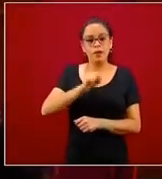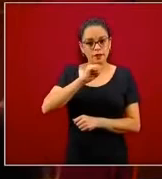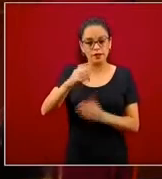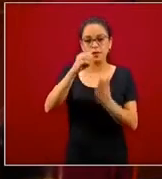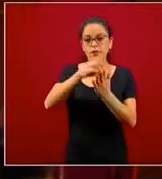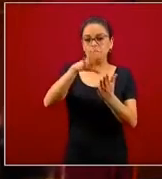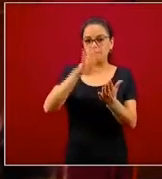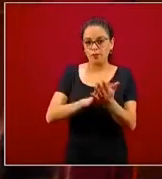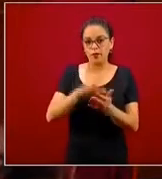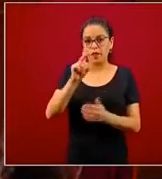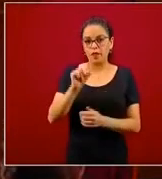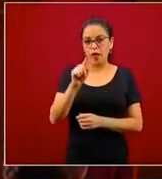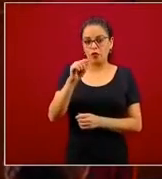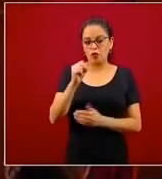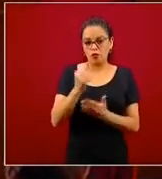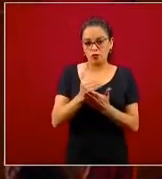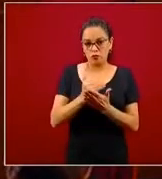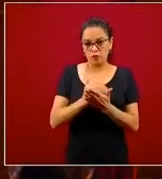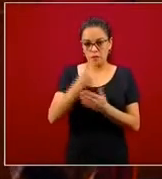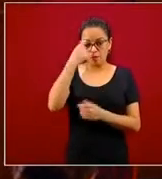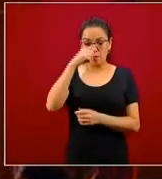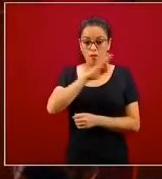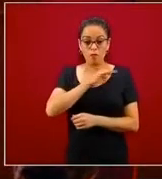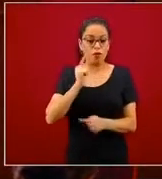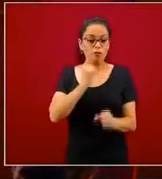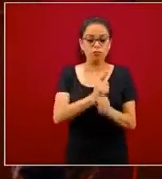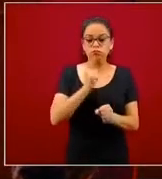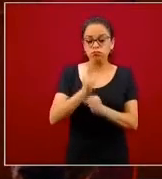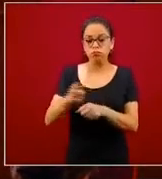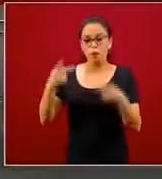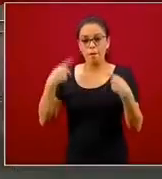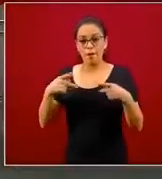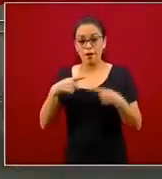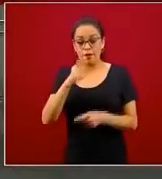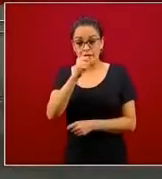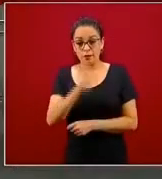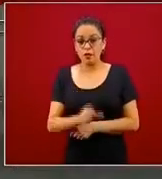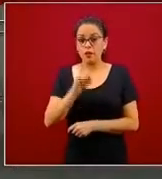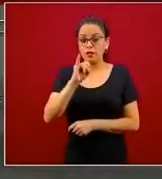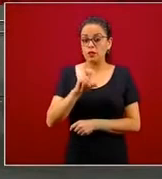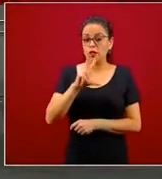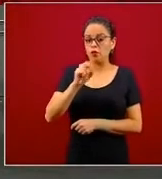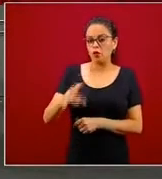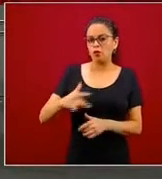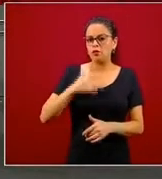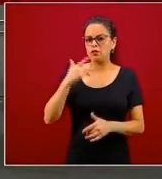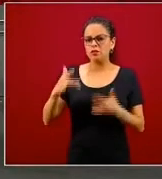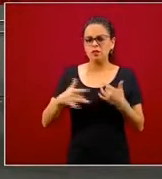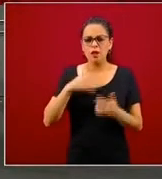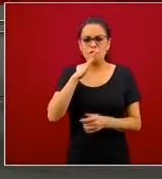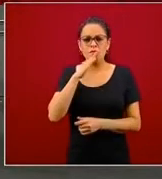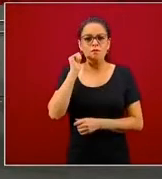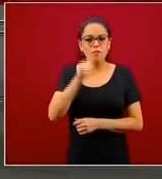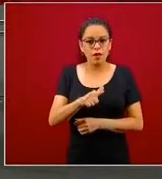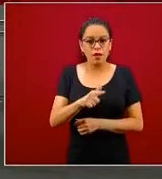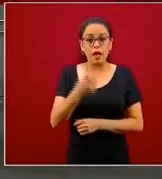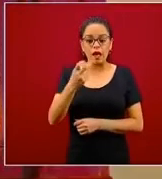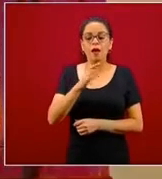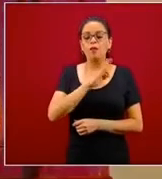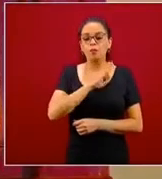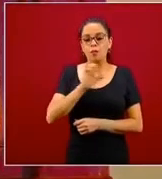conduct studies. Will then be able to record the minimum pieces of data identifying that